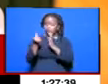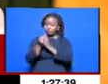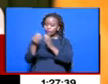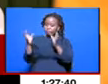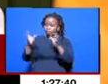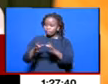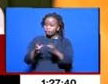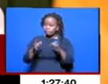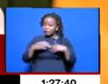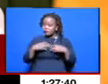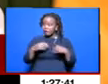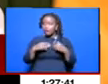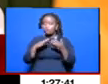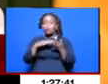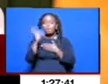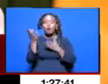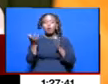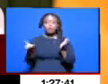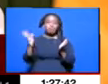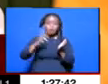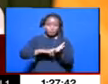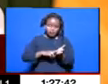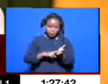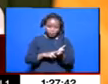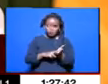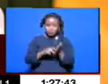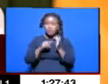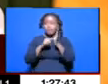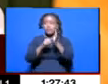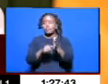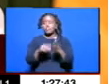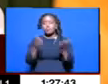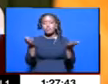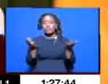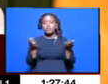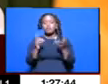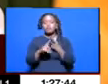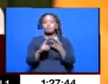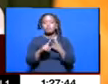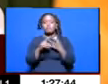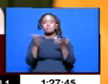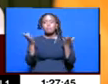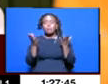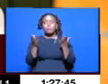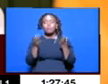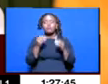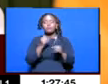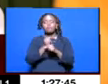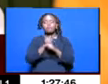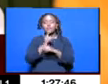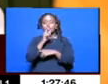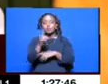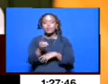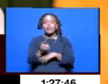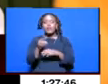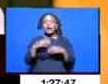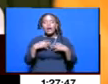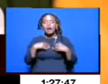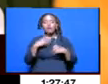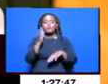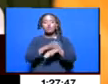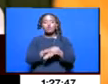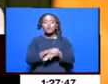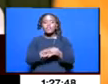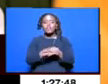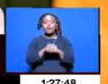such repetition, such notoriety, such refinement, and would have acquired such